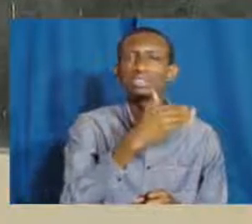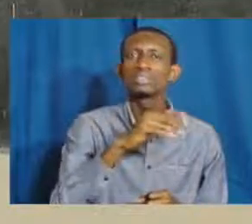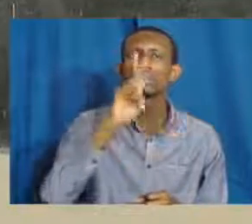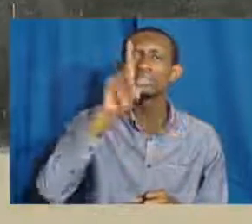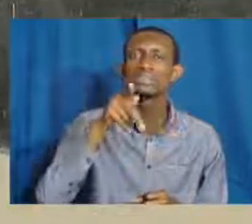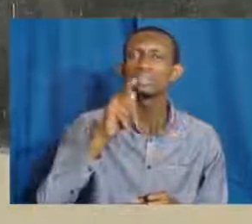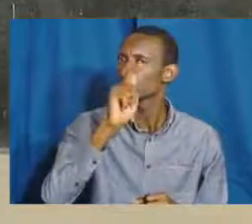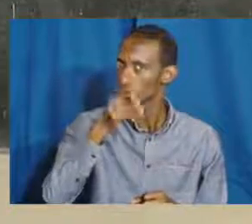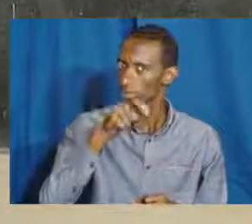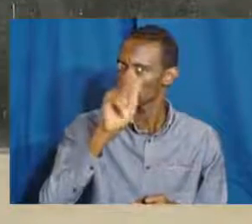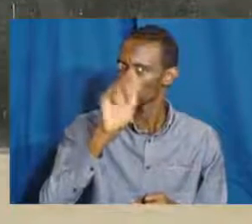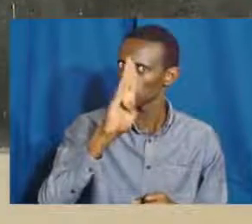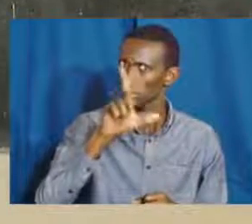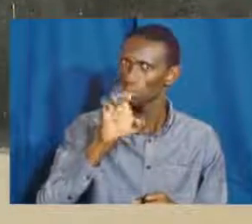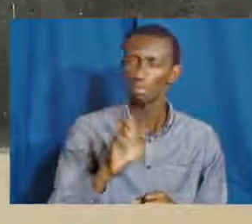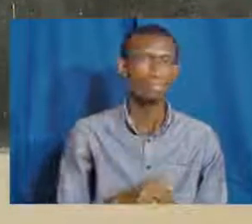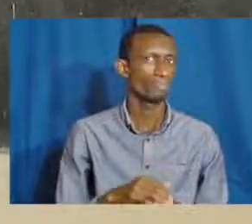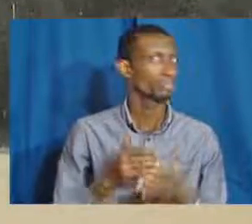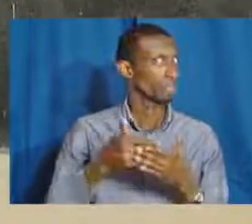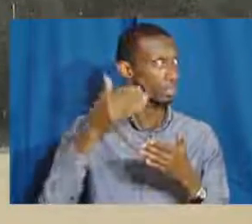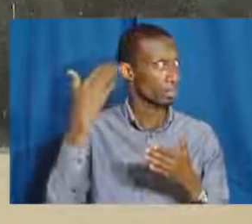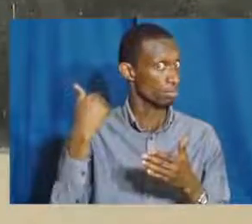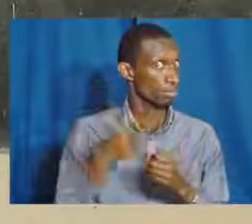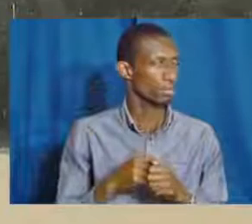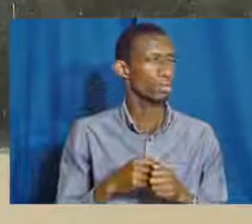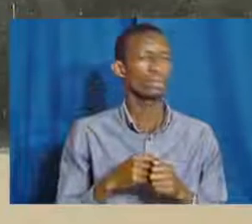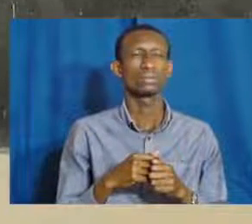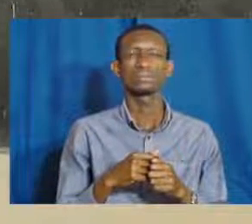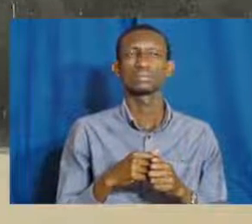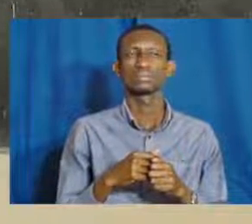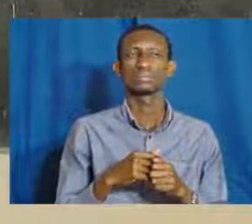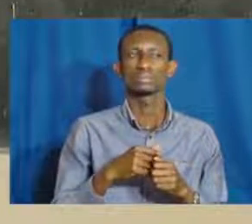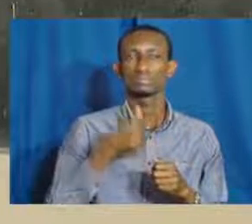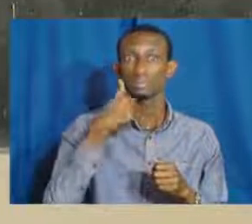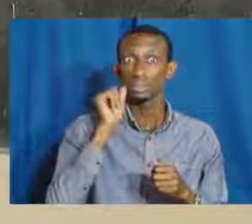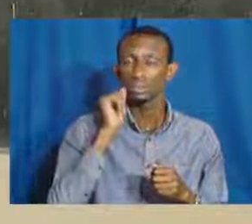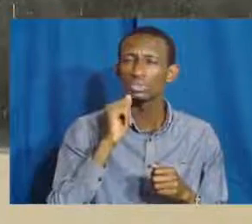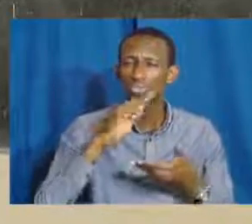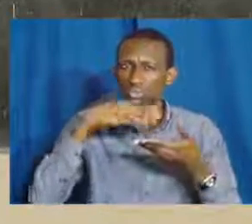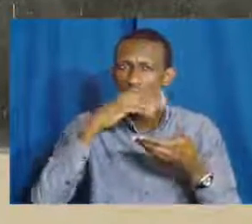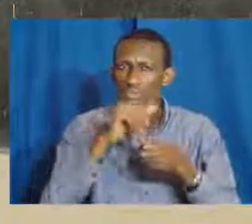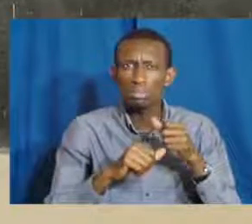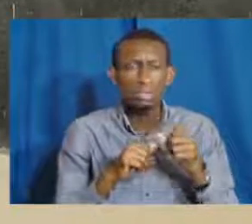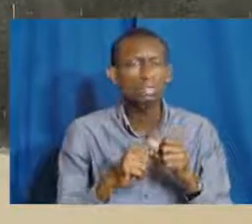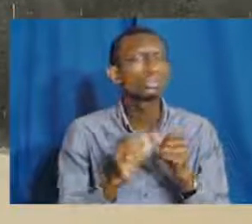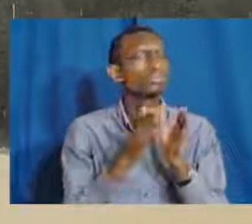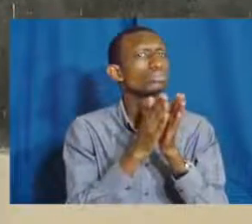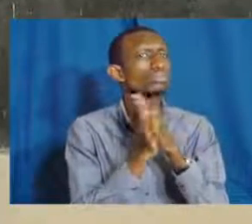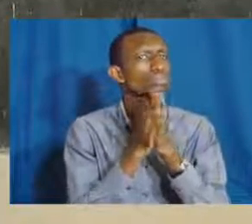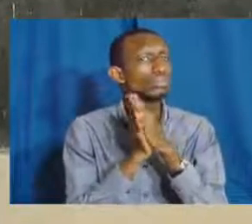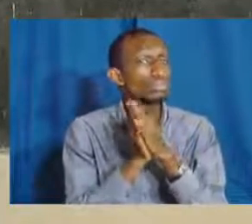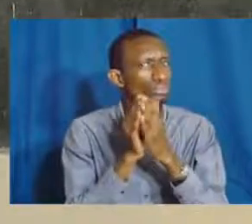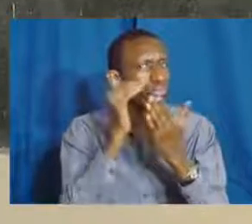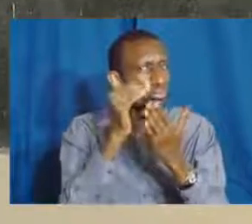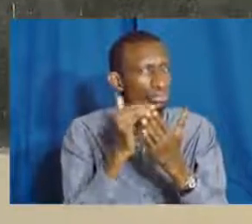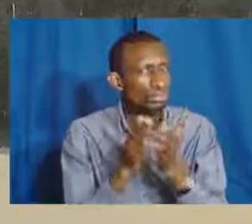yesterday was about the historical background. So we looked at the historical background of the periodic